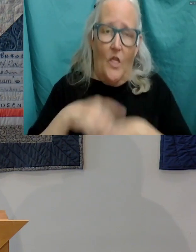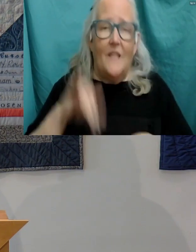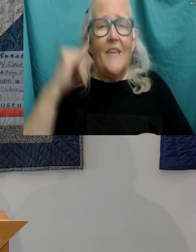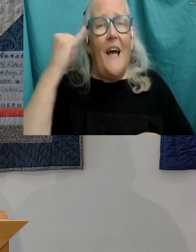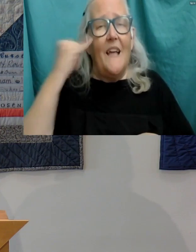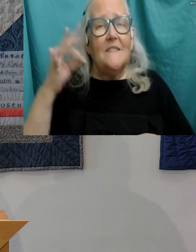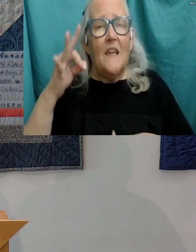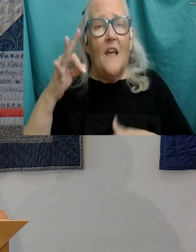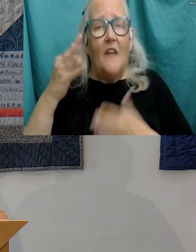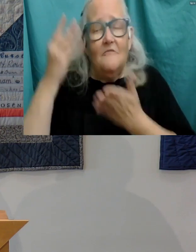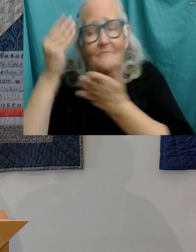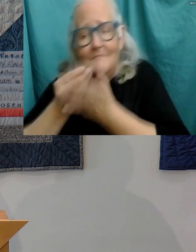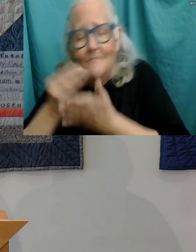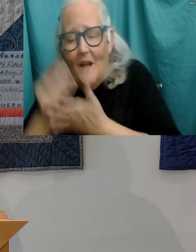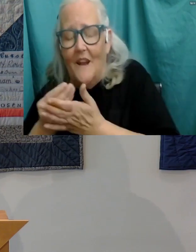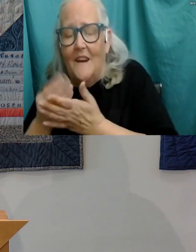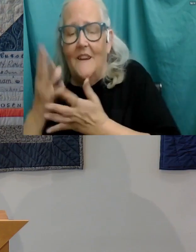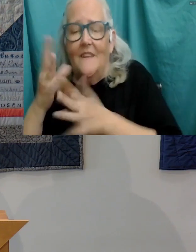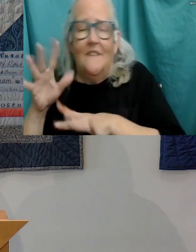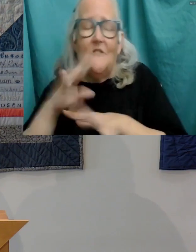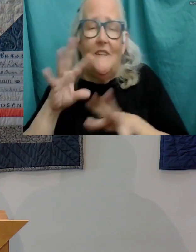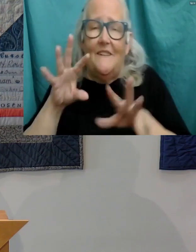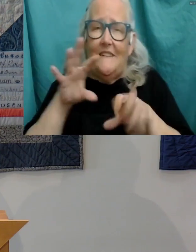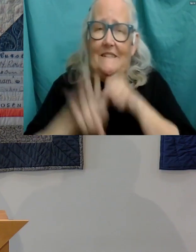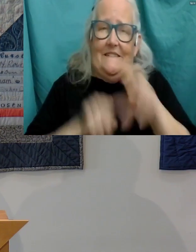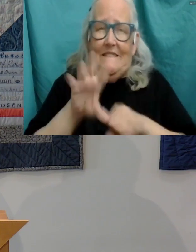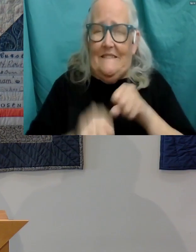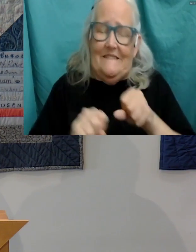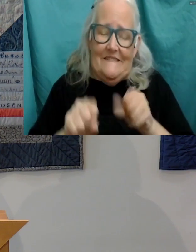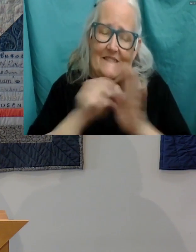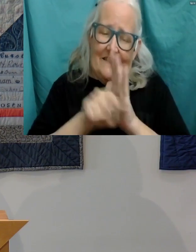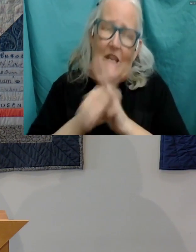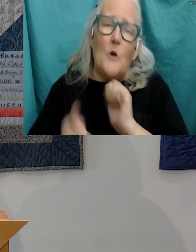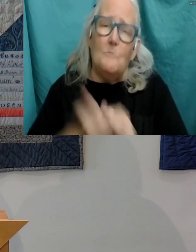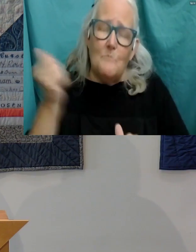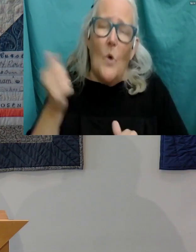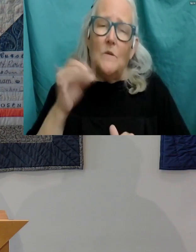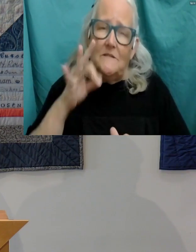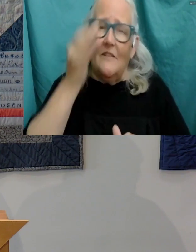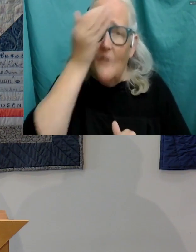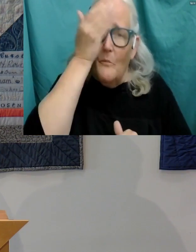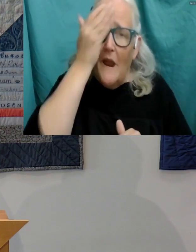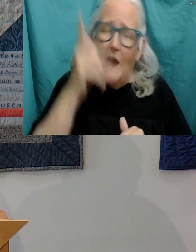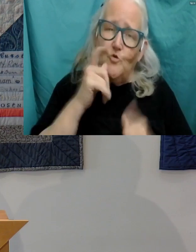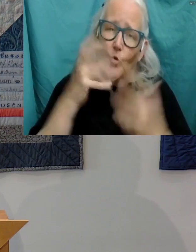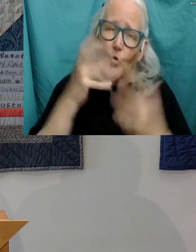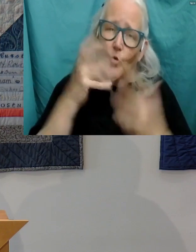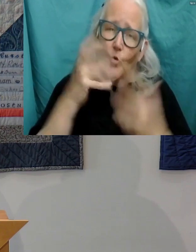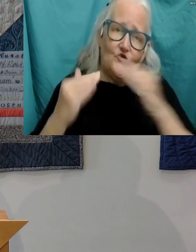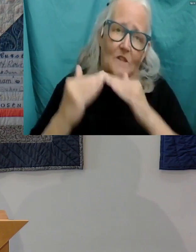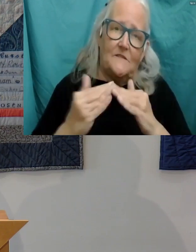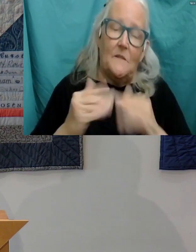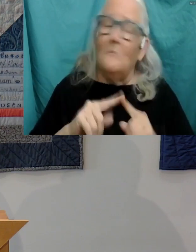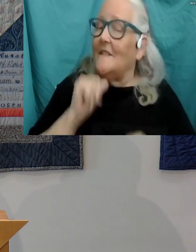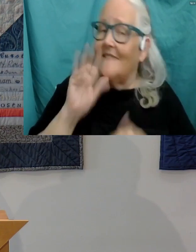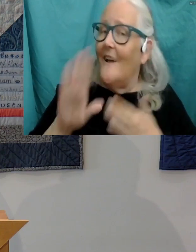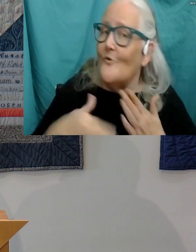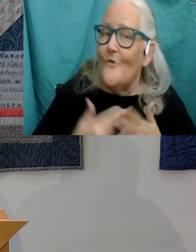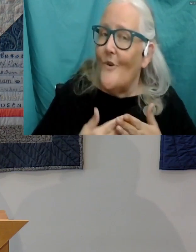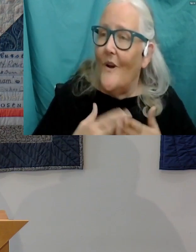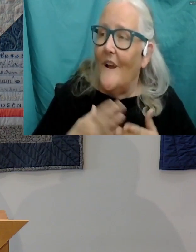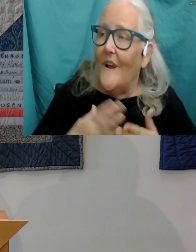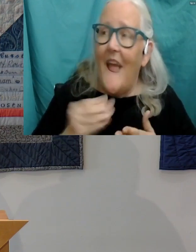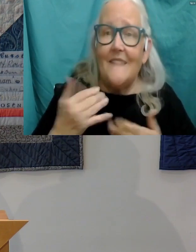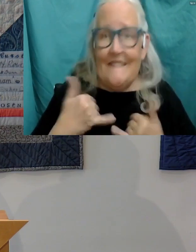of the justice-seeking pirates, but not all of them, and not all of their stories. The stories they spun like